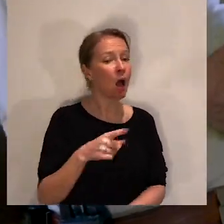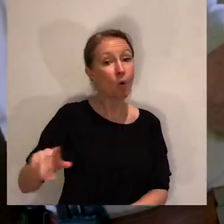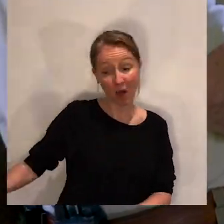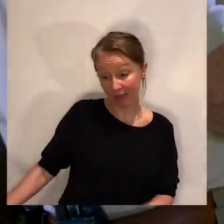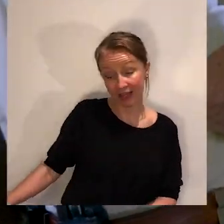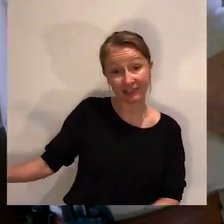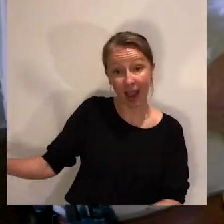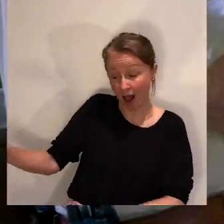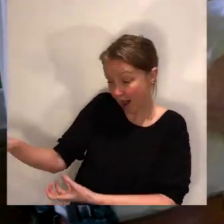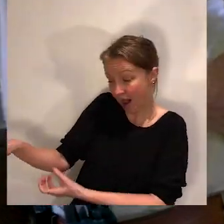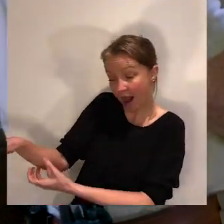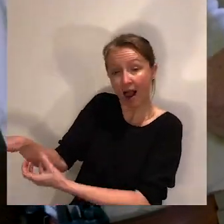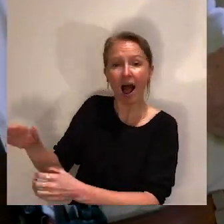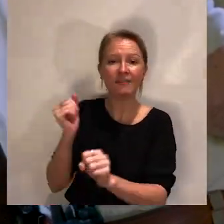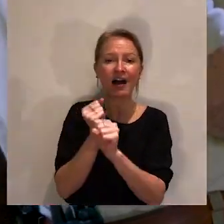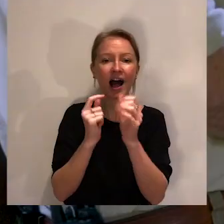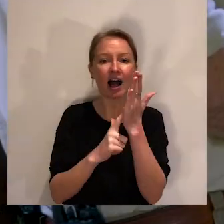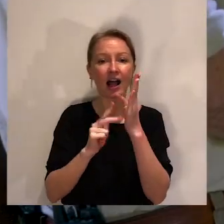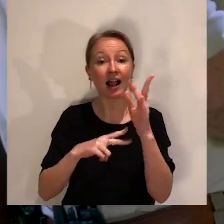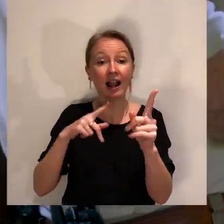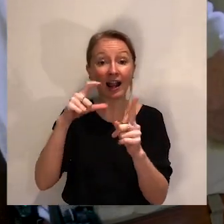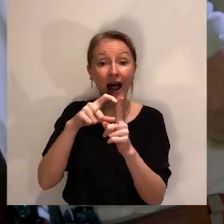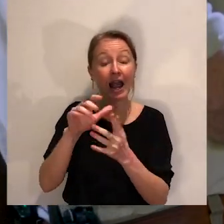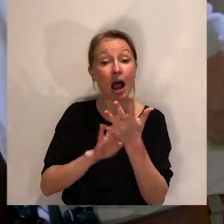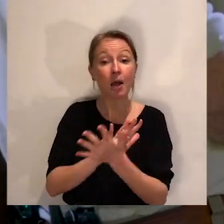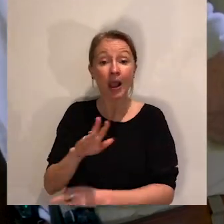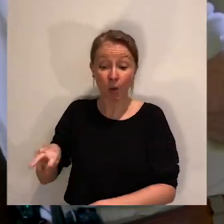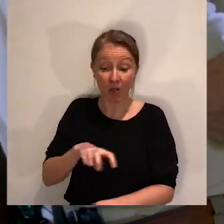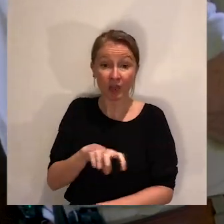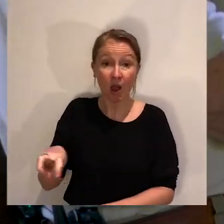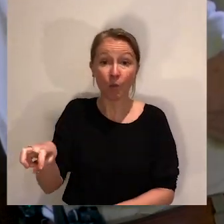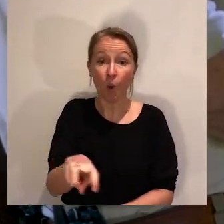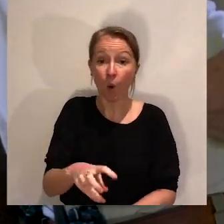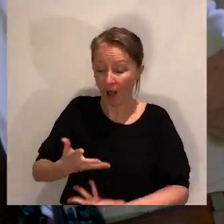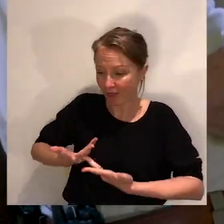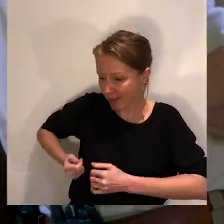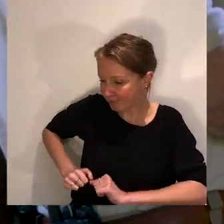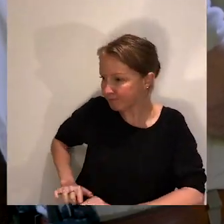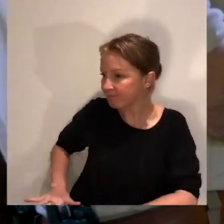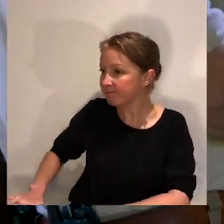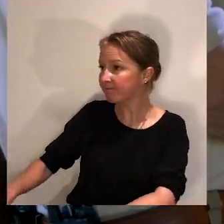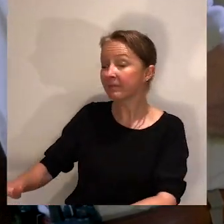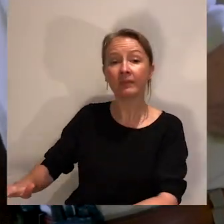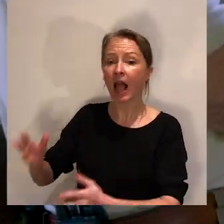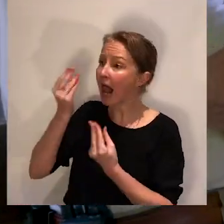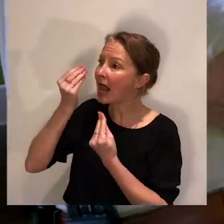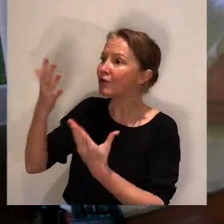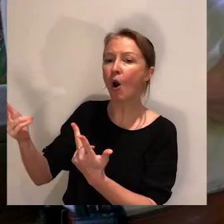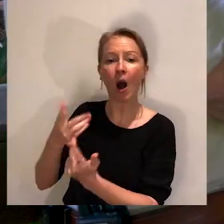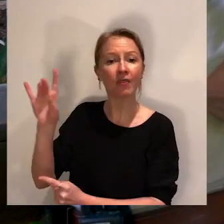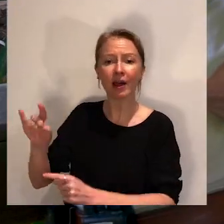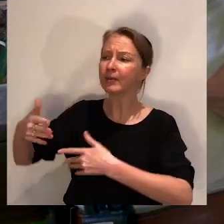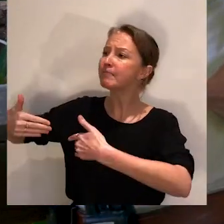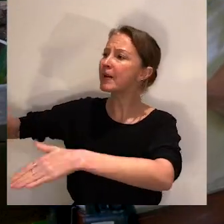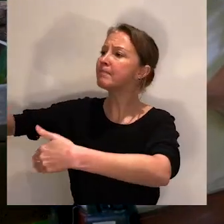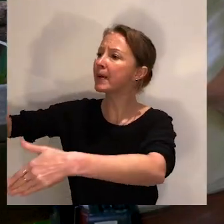as they're walking along they can mark their territory with the scent glands, and it either tells other Binturong, please leave this area, it's my territory, or it